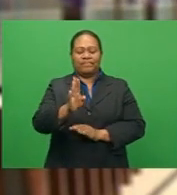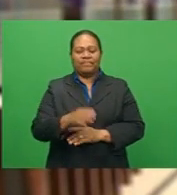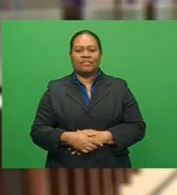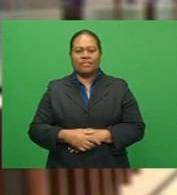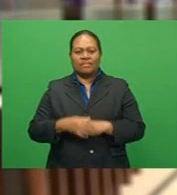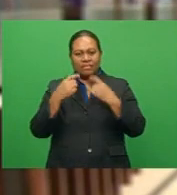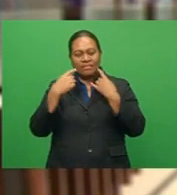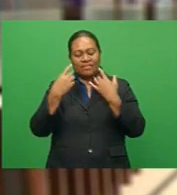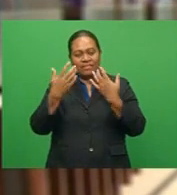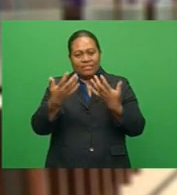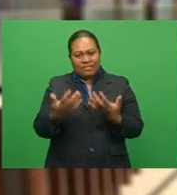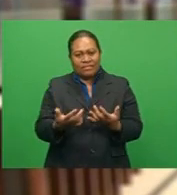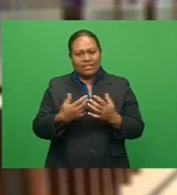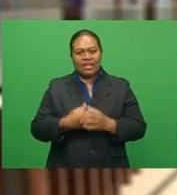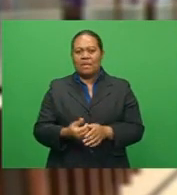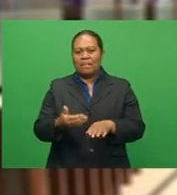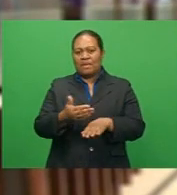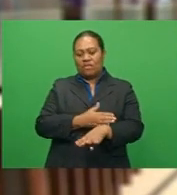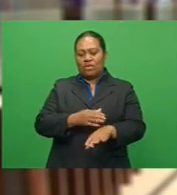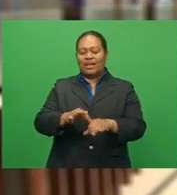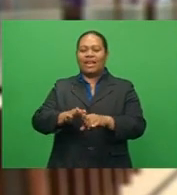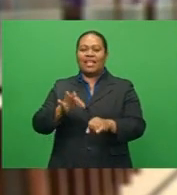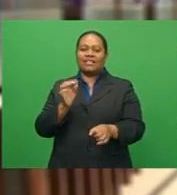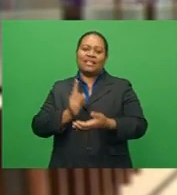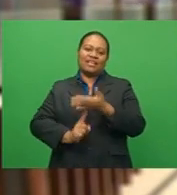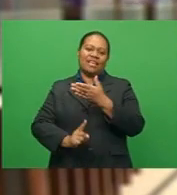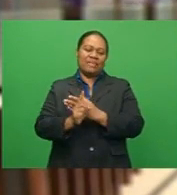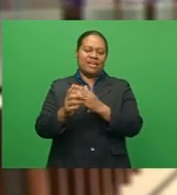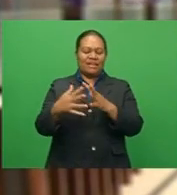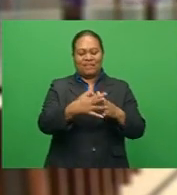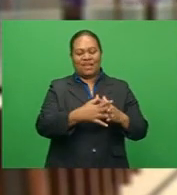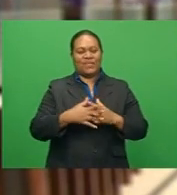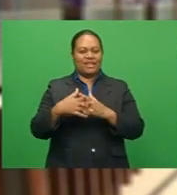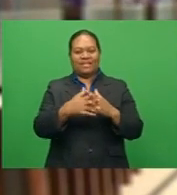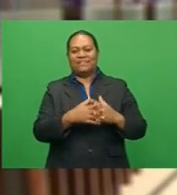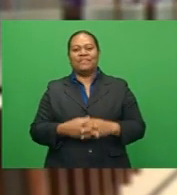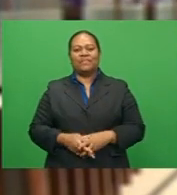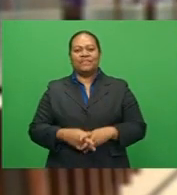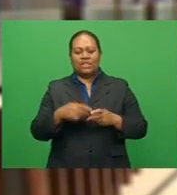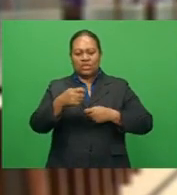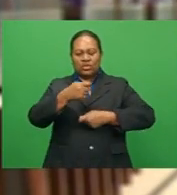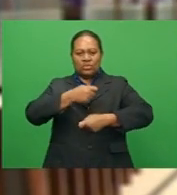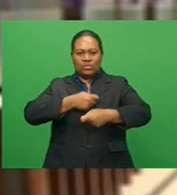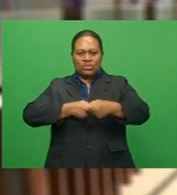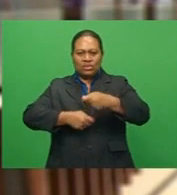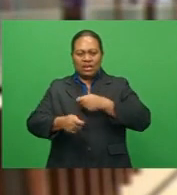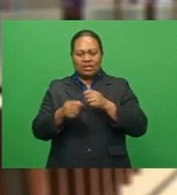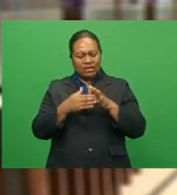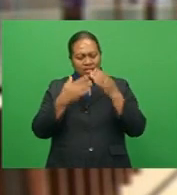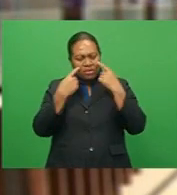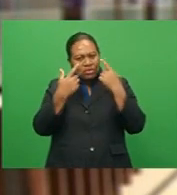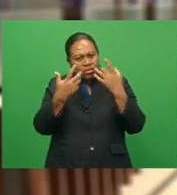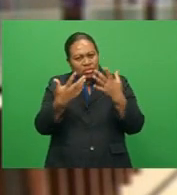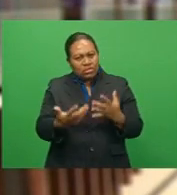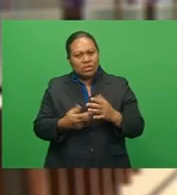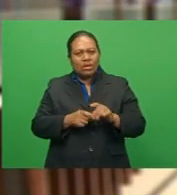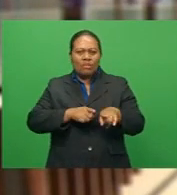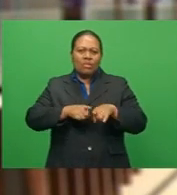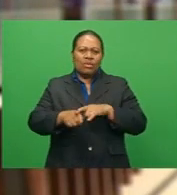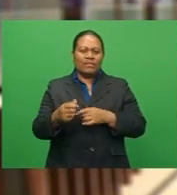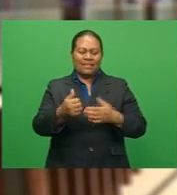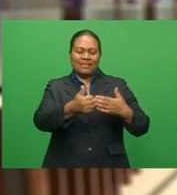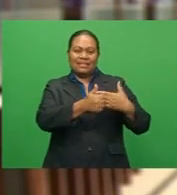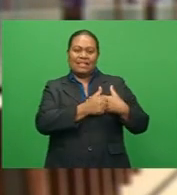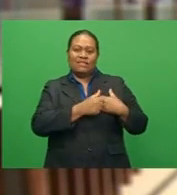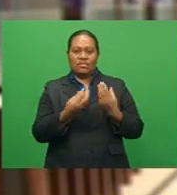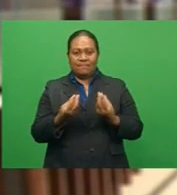for caution before Election Day in the United States. Traders are on edge, and many have flocked to the safety of the